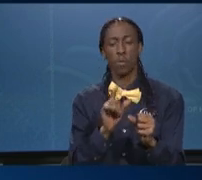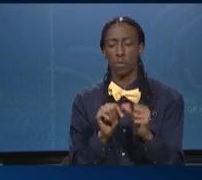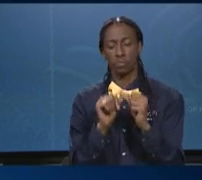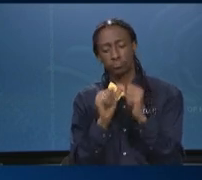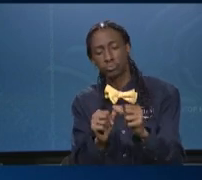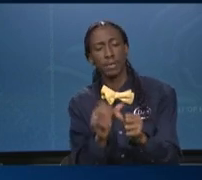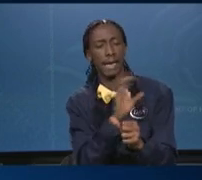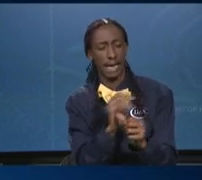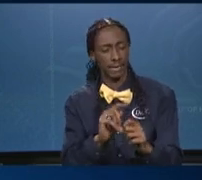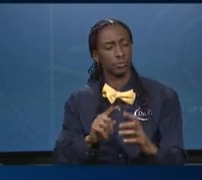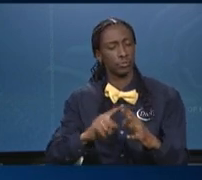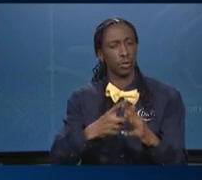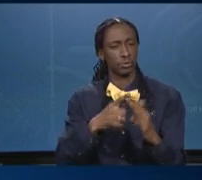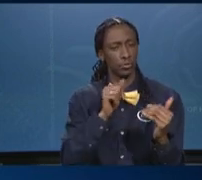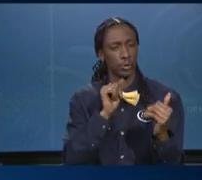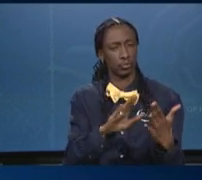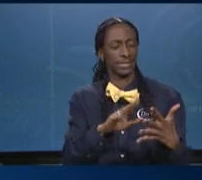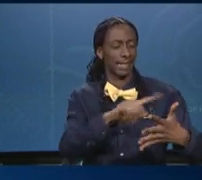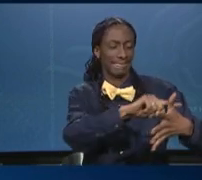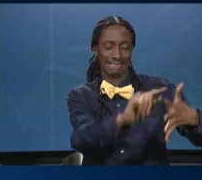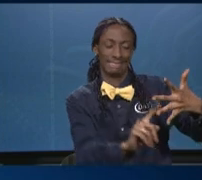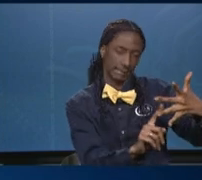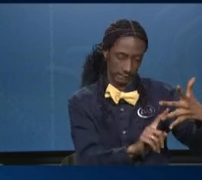chip away at those issues.